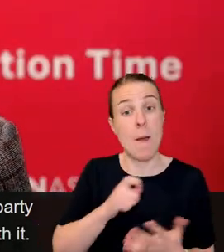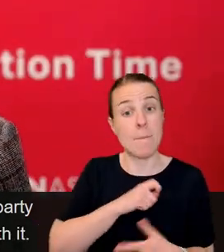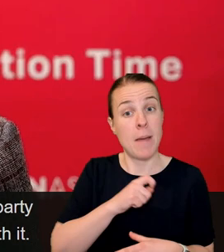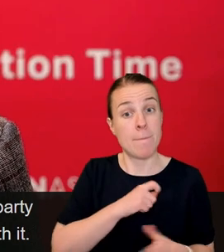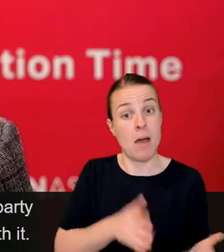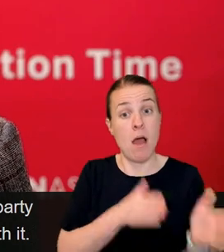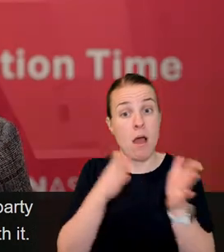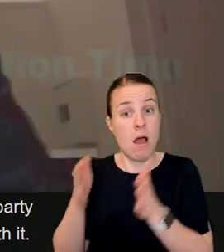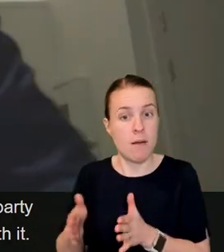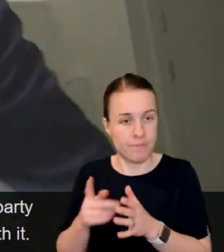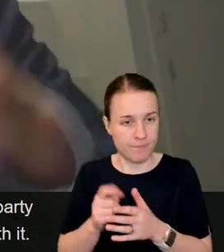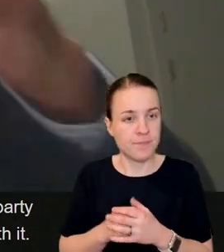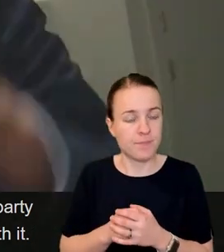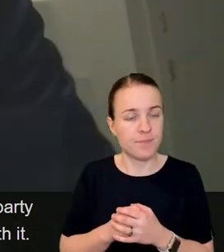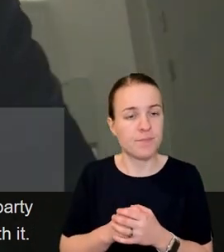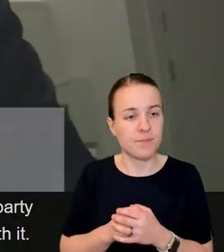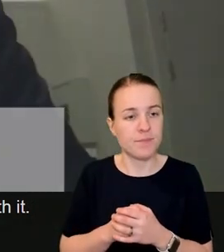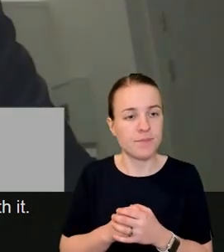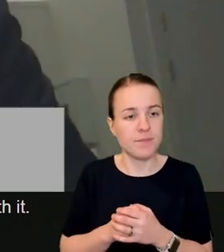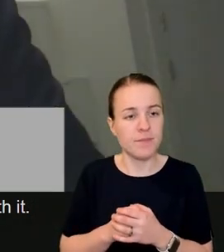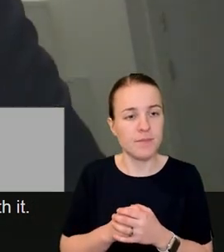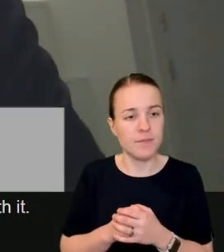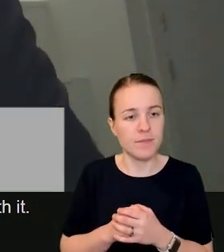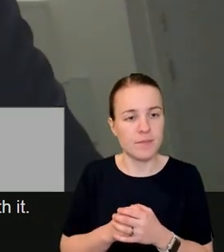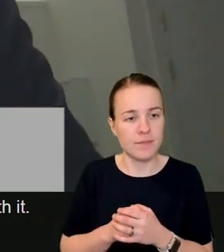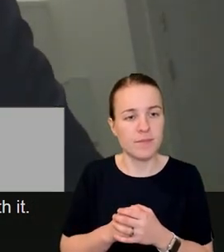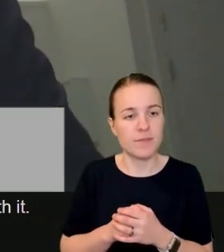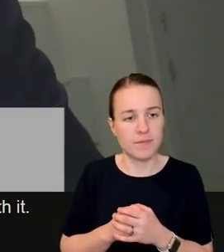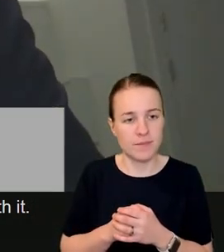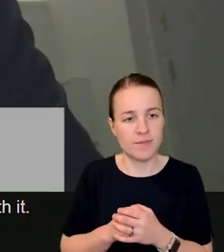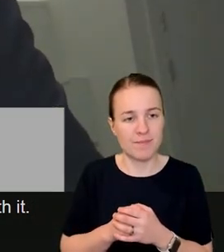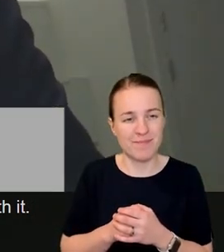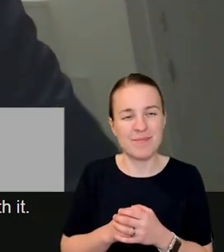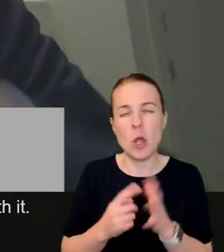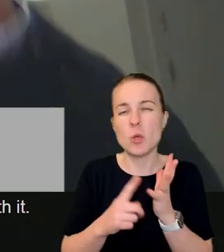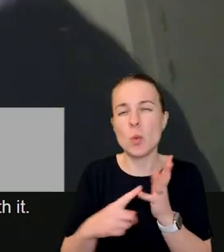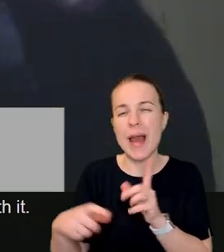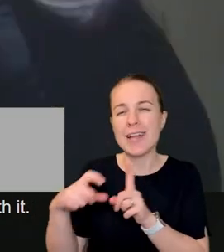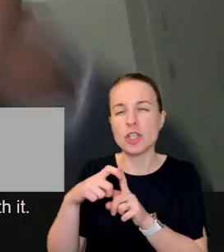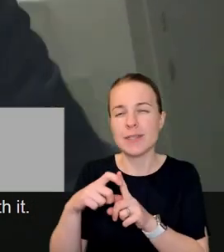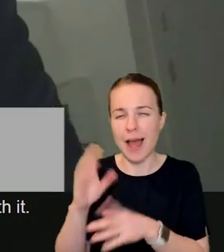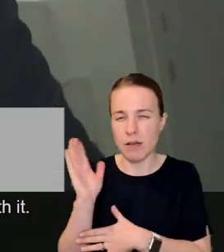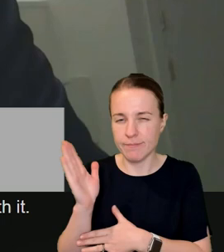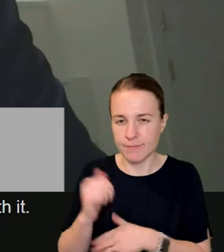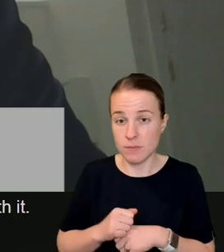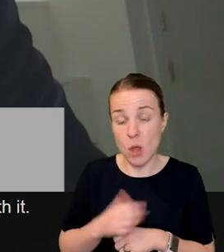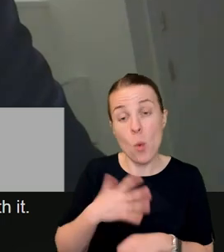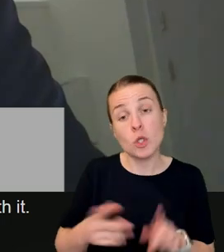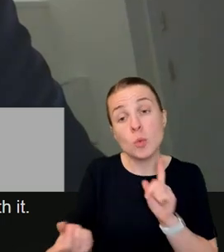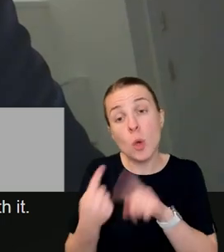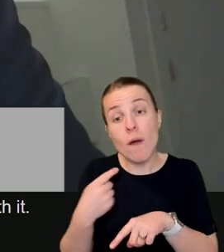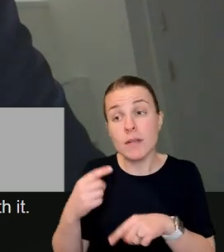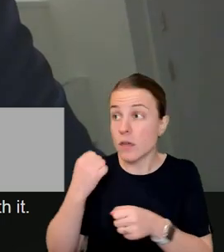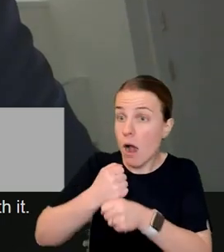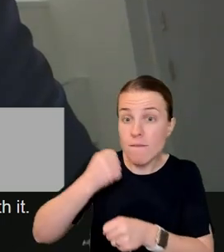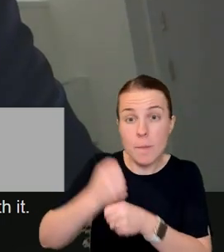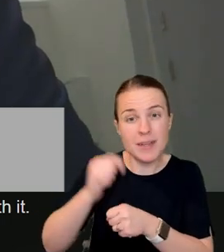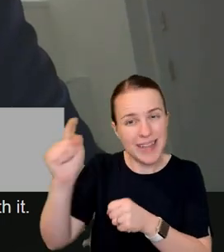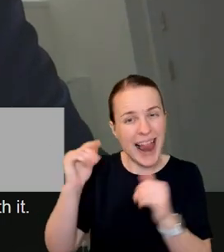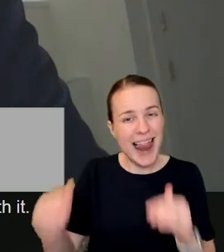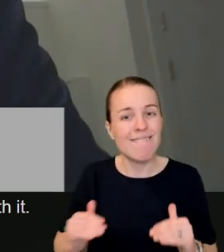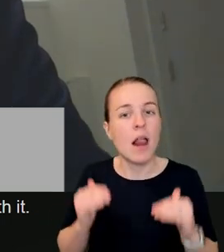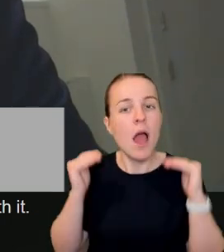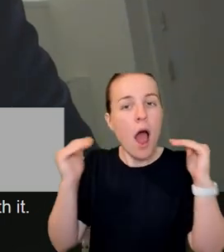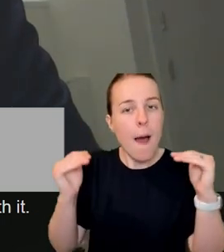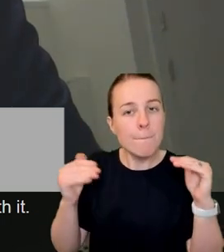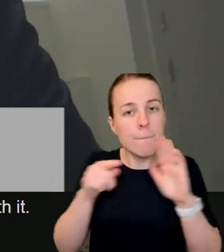Thank you, Chair. I just want to comment on the government's levelling up agenda, which is yet another attack on London and Londoners.